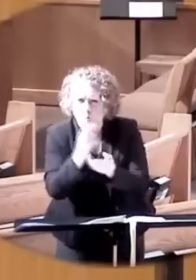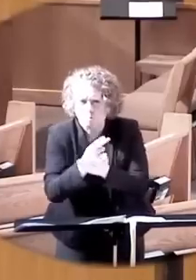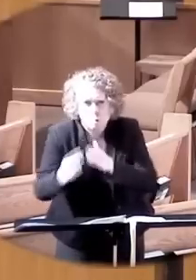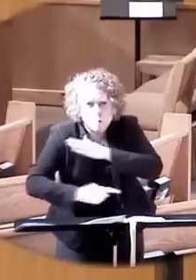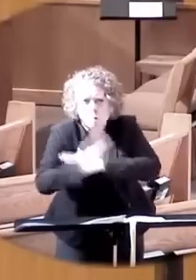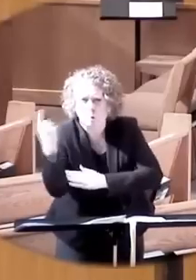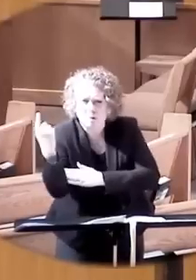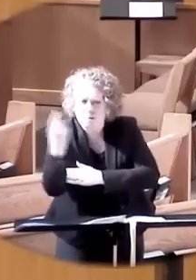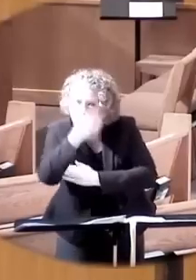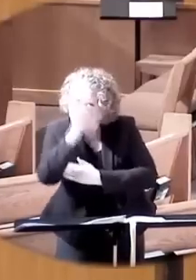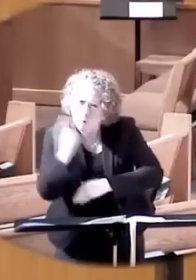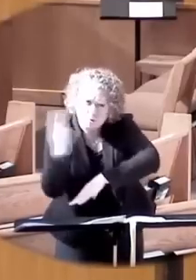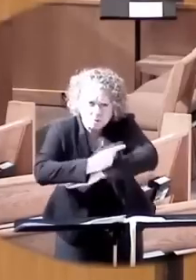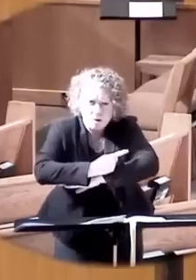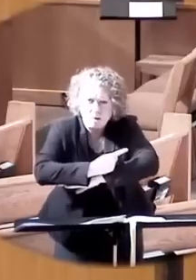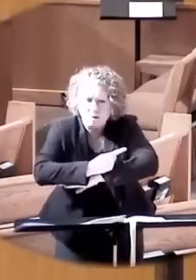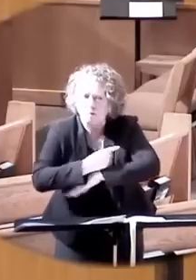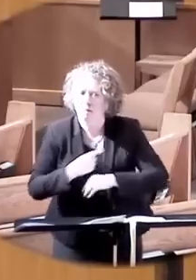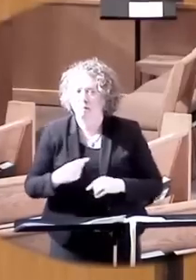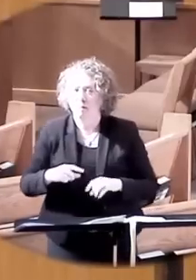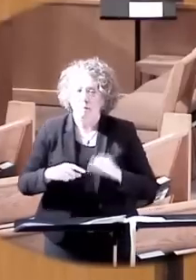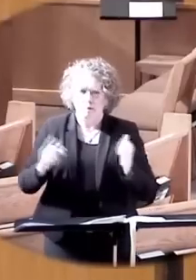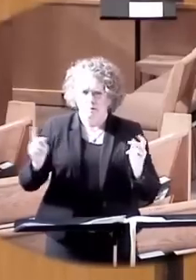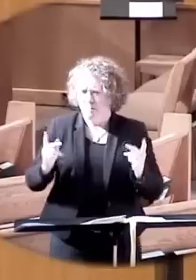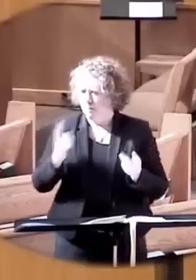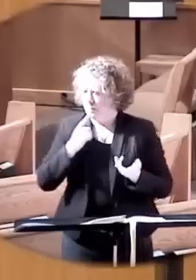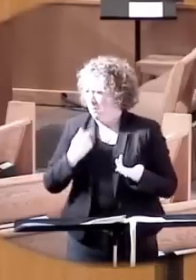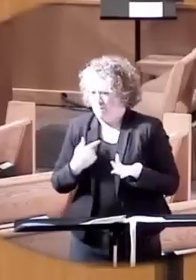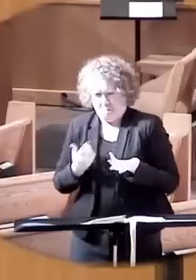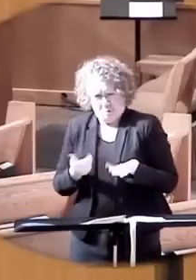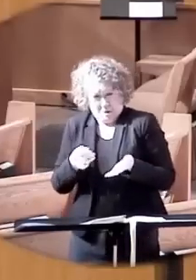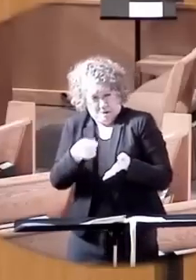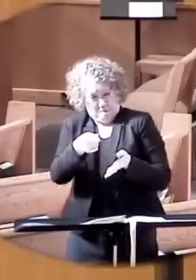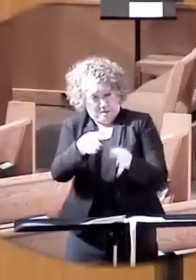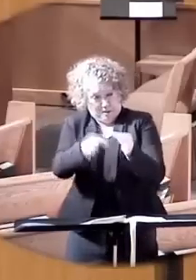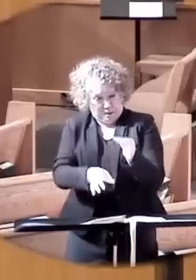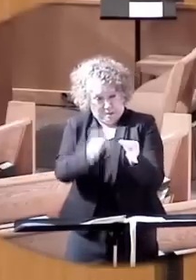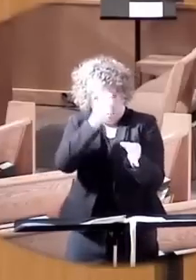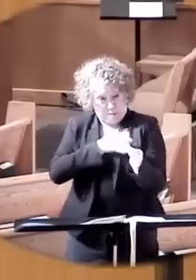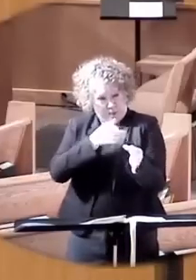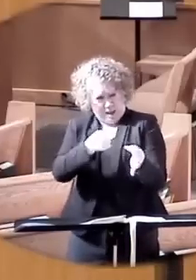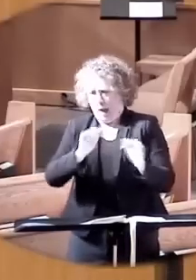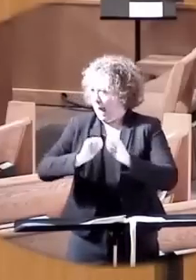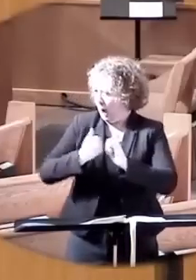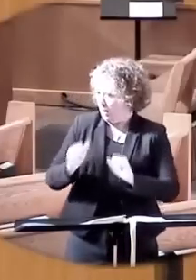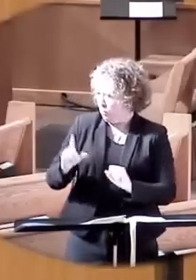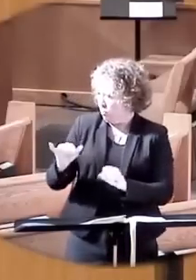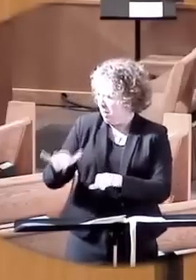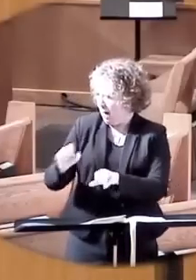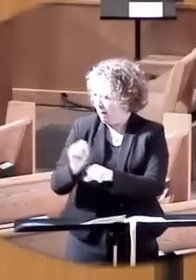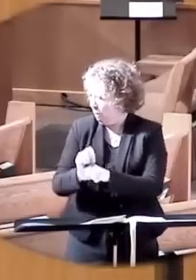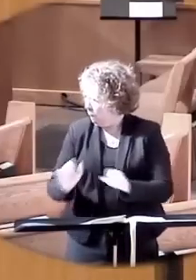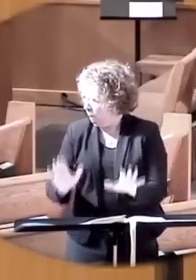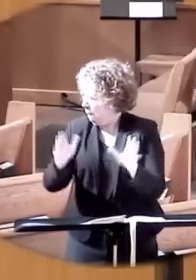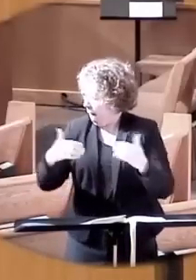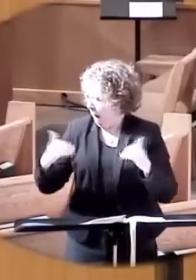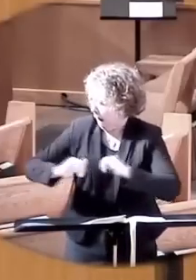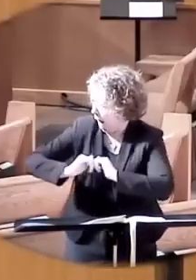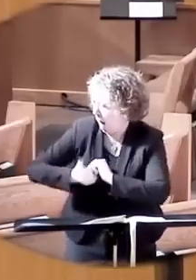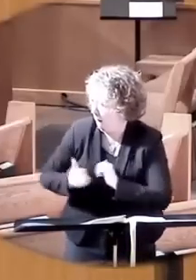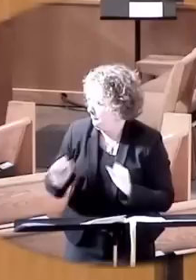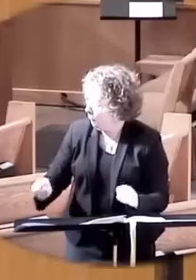said, "How can a sinful man do such signs?" And there was a division among